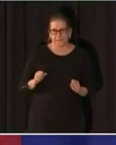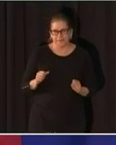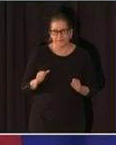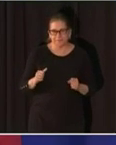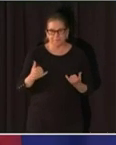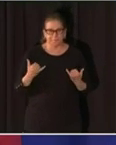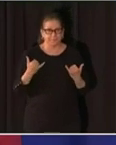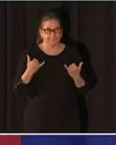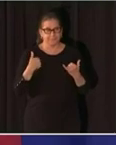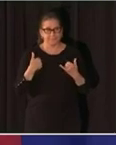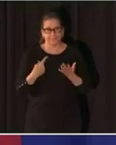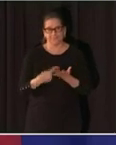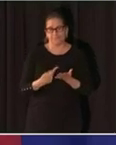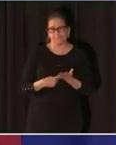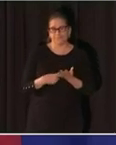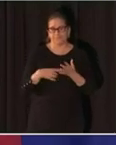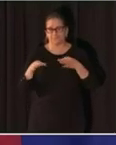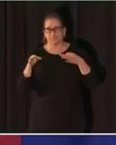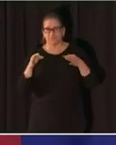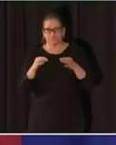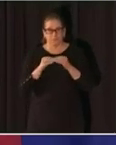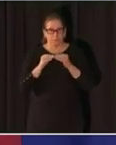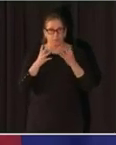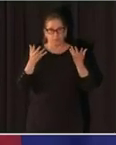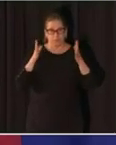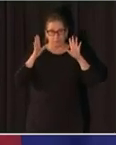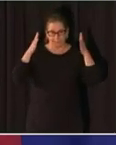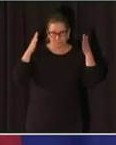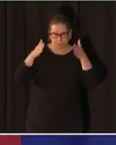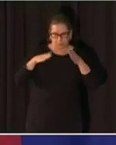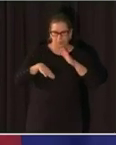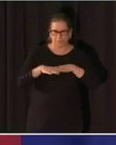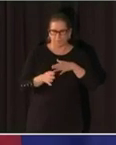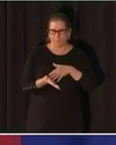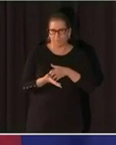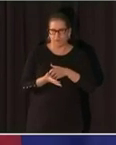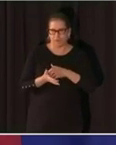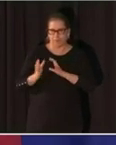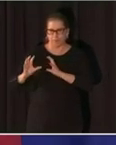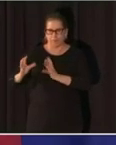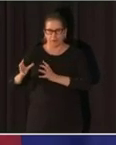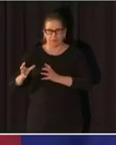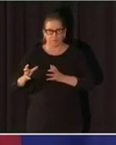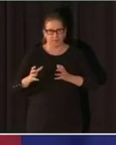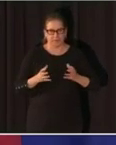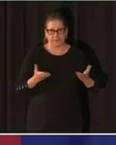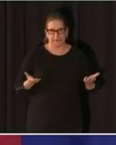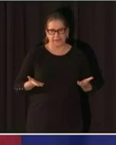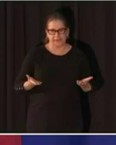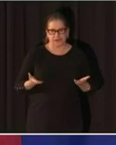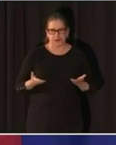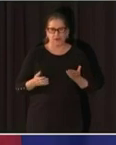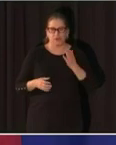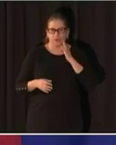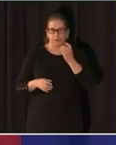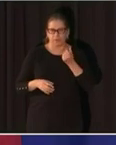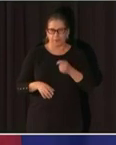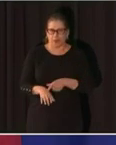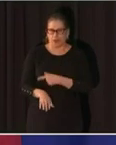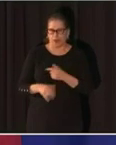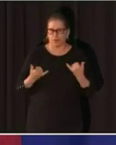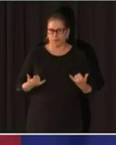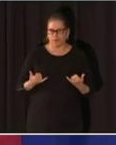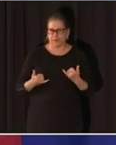populations in Washington, D.C. It's a bit of a longer of an update, but we think it has very